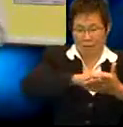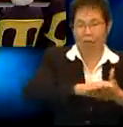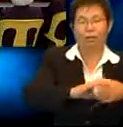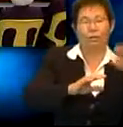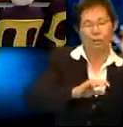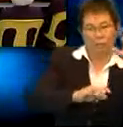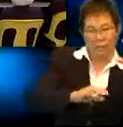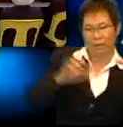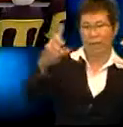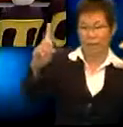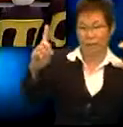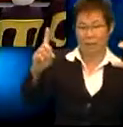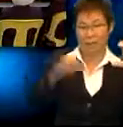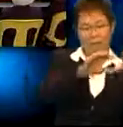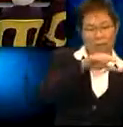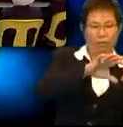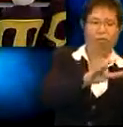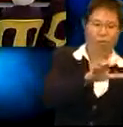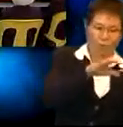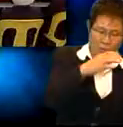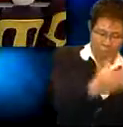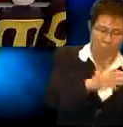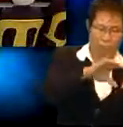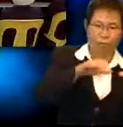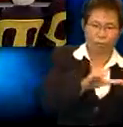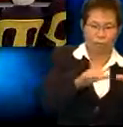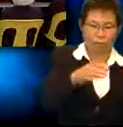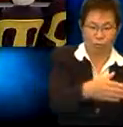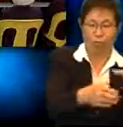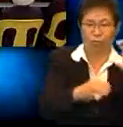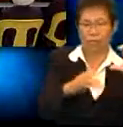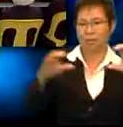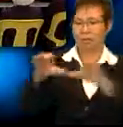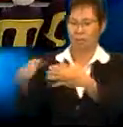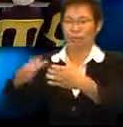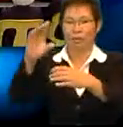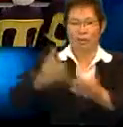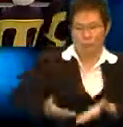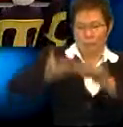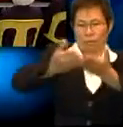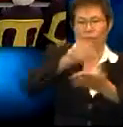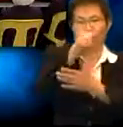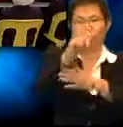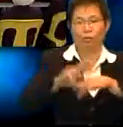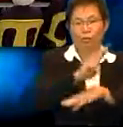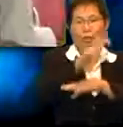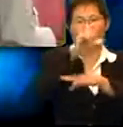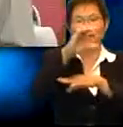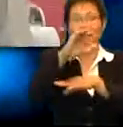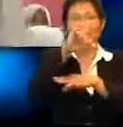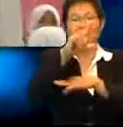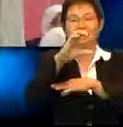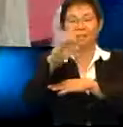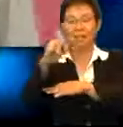Group C and Group D, you are going to present your data, your findings, using